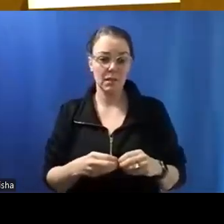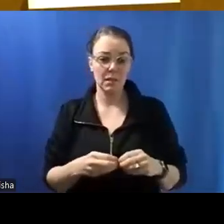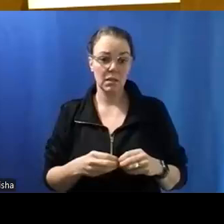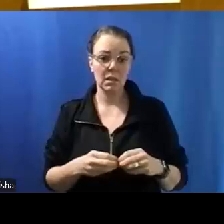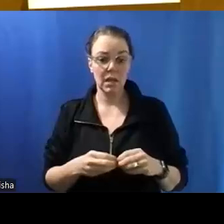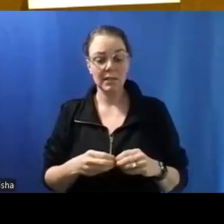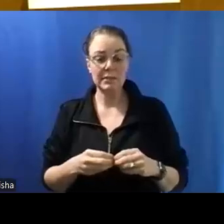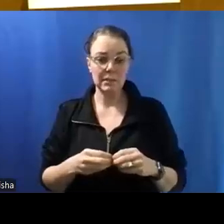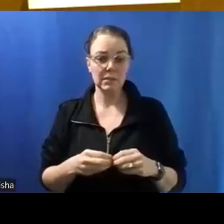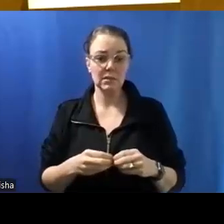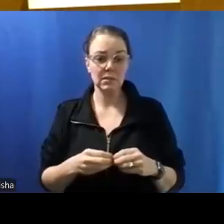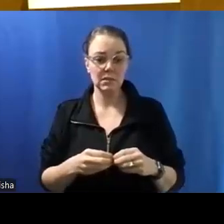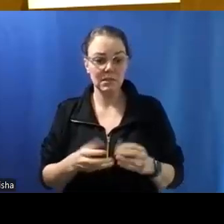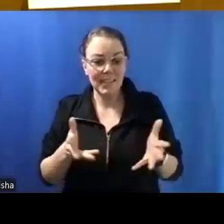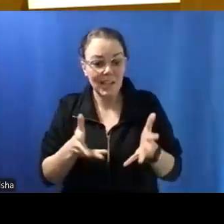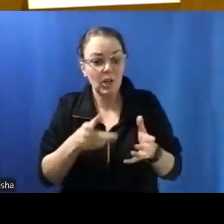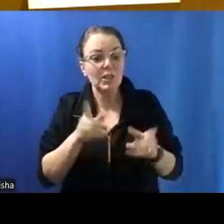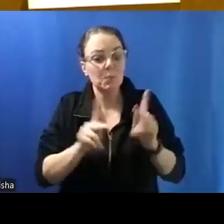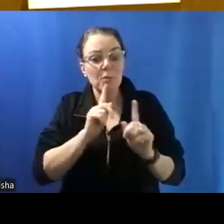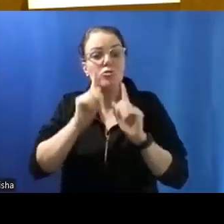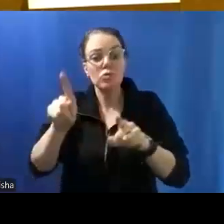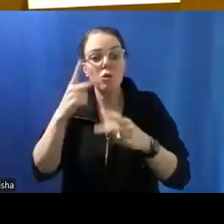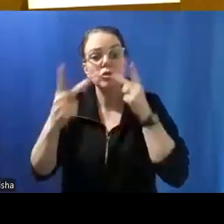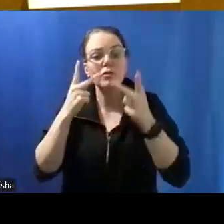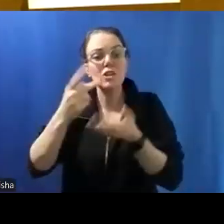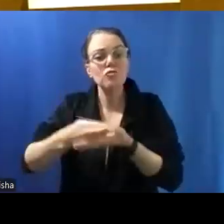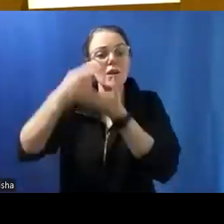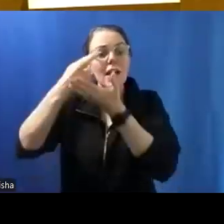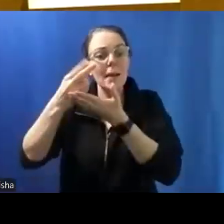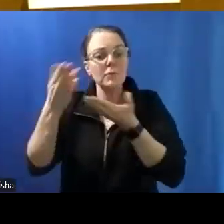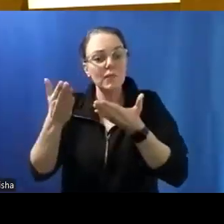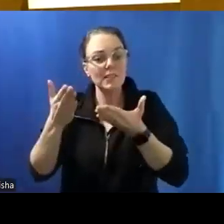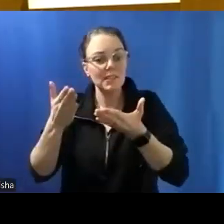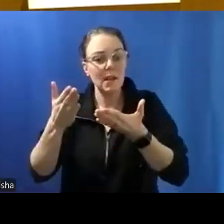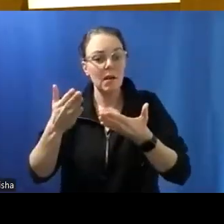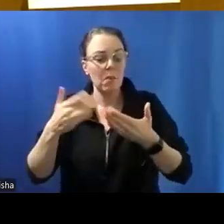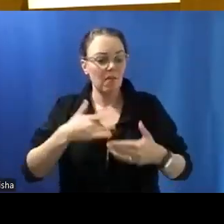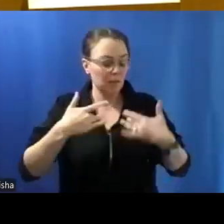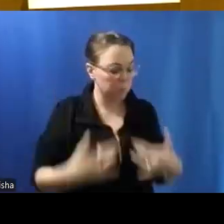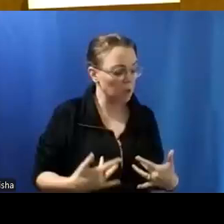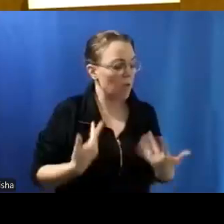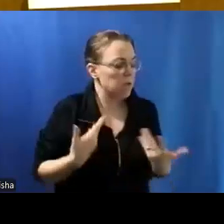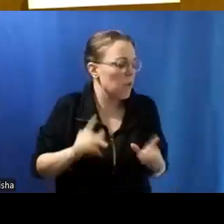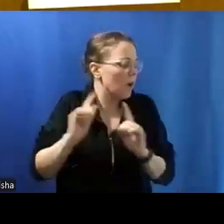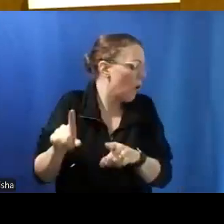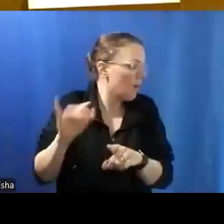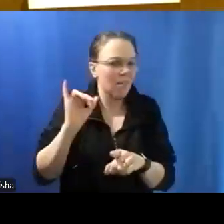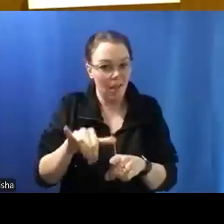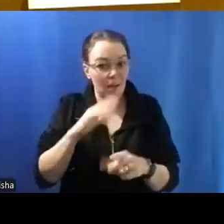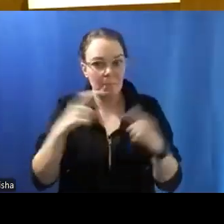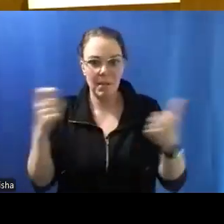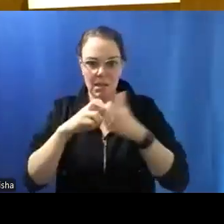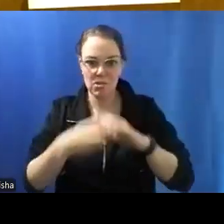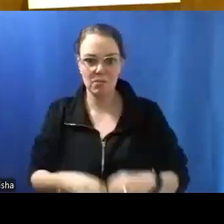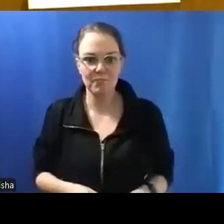getting people to go to vision rehab services. Depression gets in the way with that, and so that's a major issue.